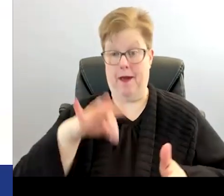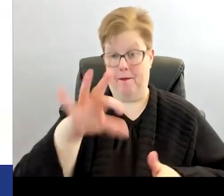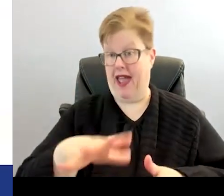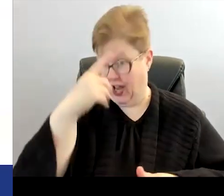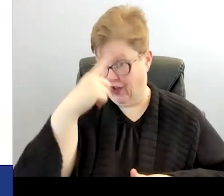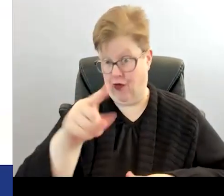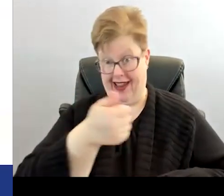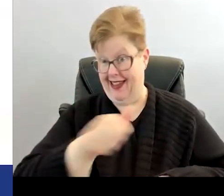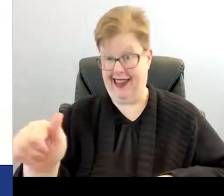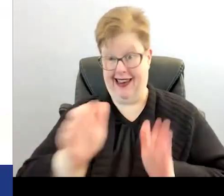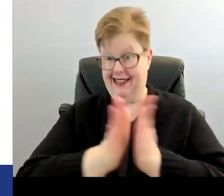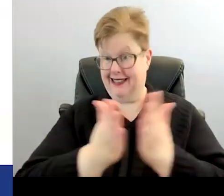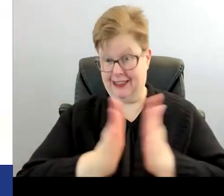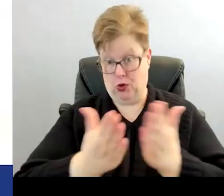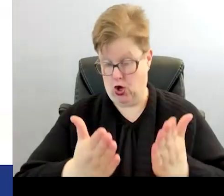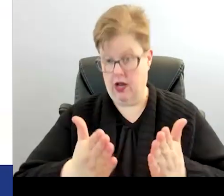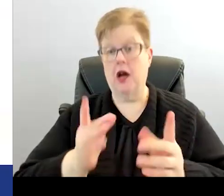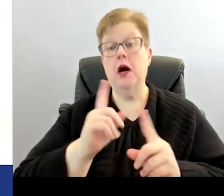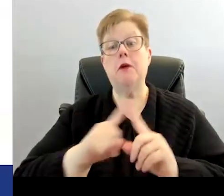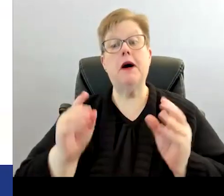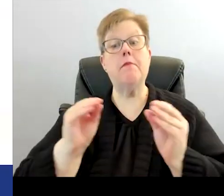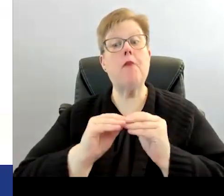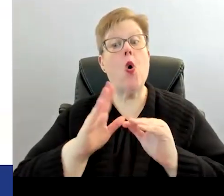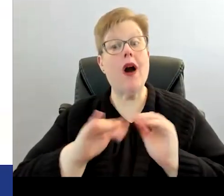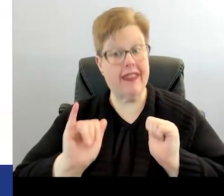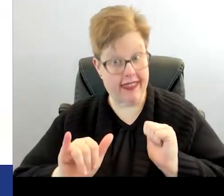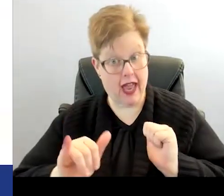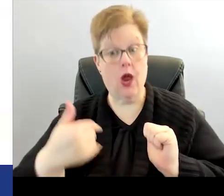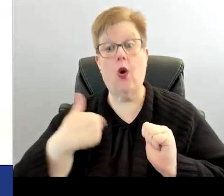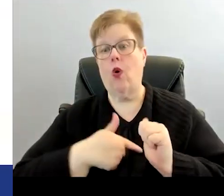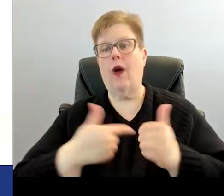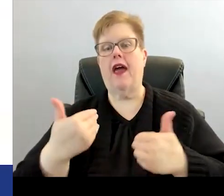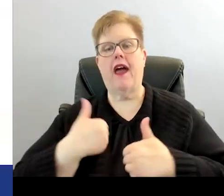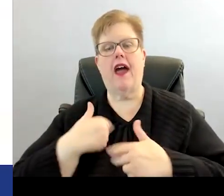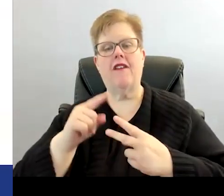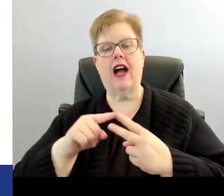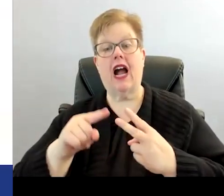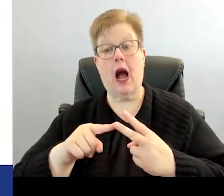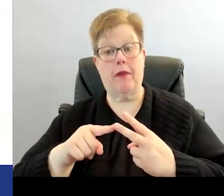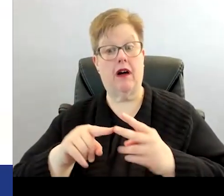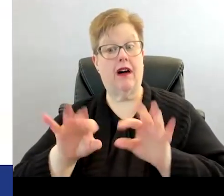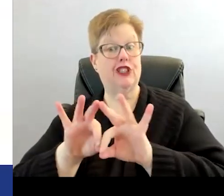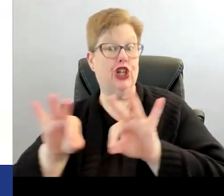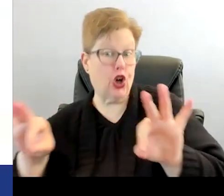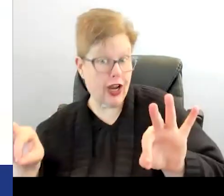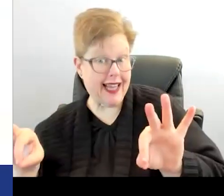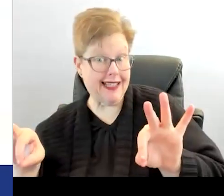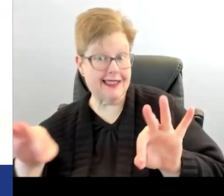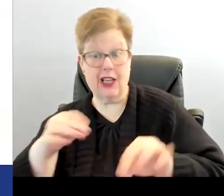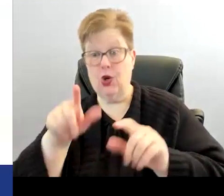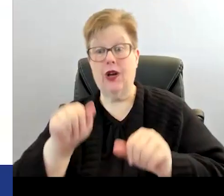cent for a textbook. But more than that, we have a couple of degrees where you